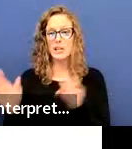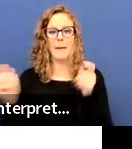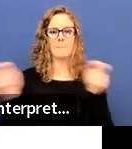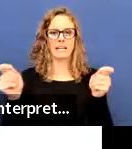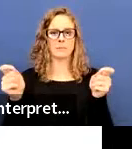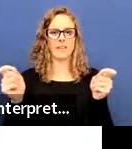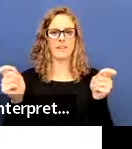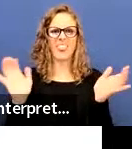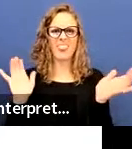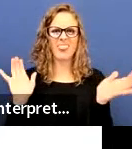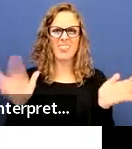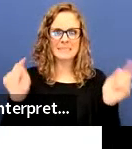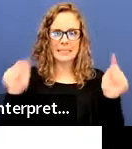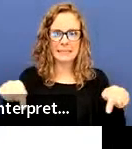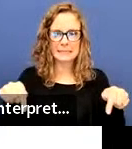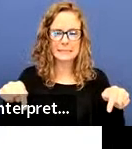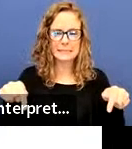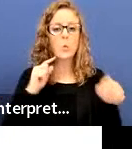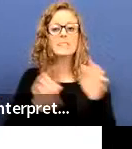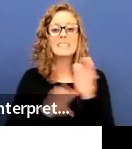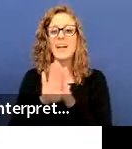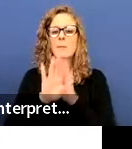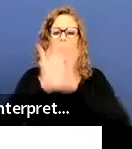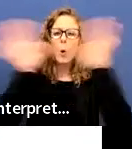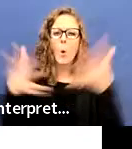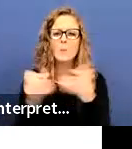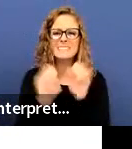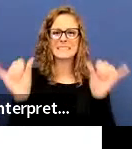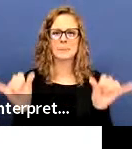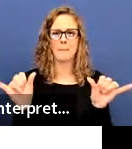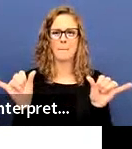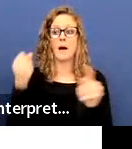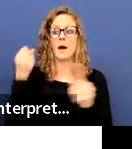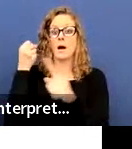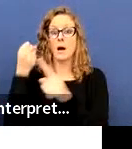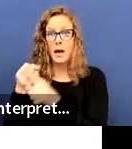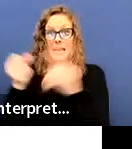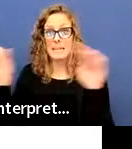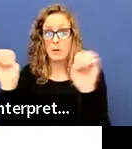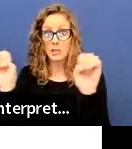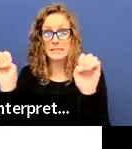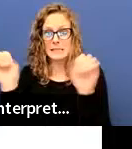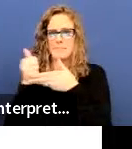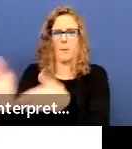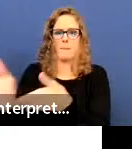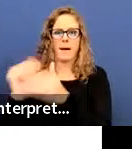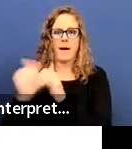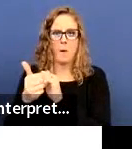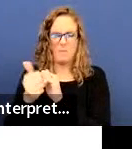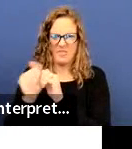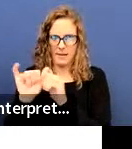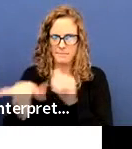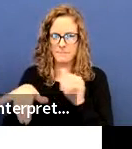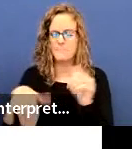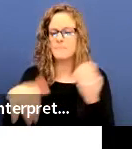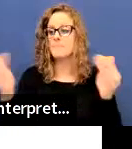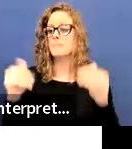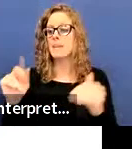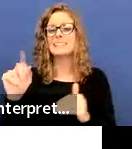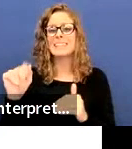whole system to get to emergencies in our community. We do data collection, we do